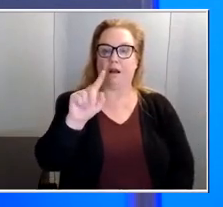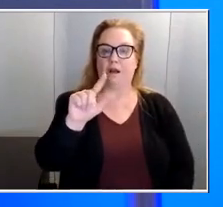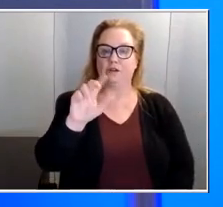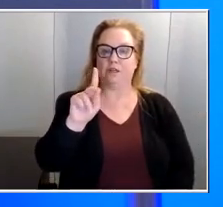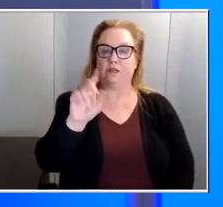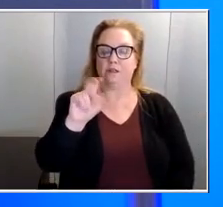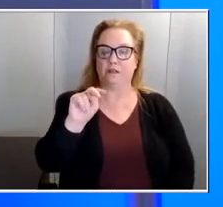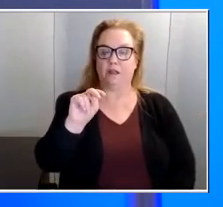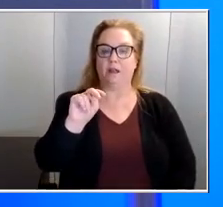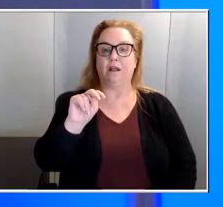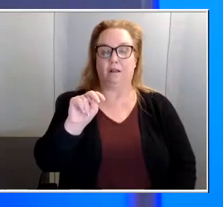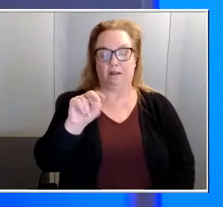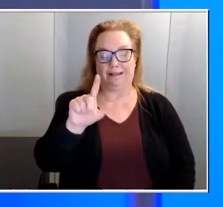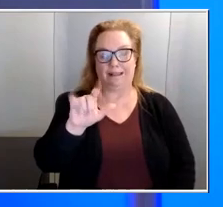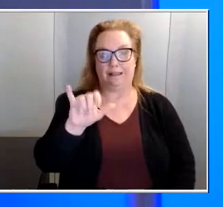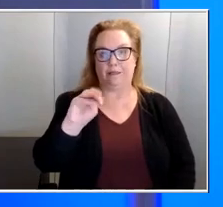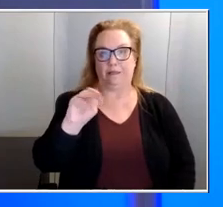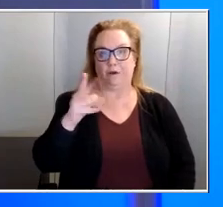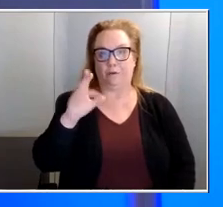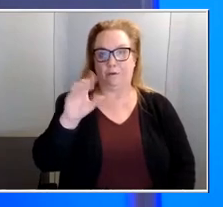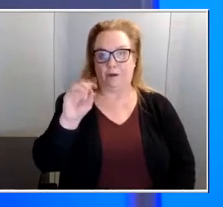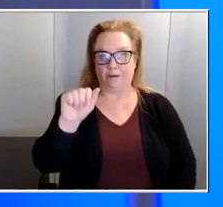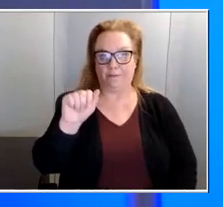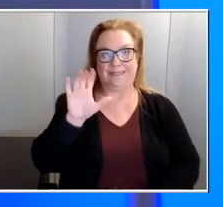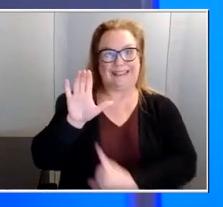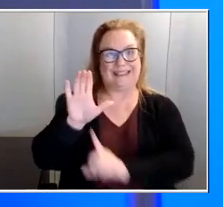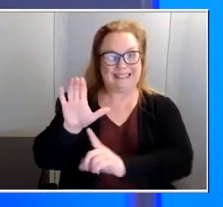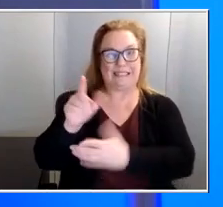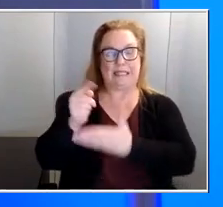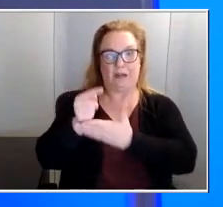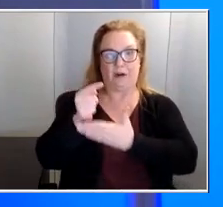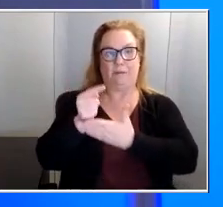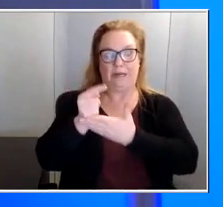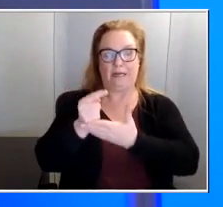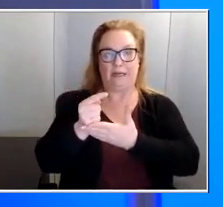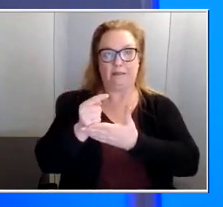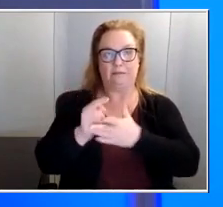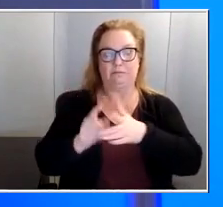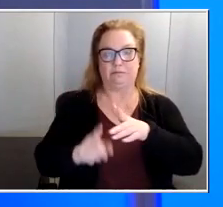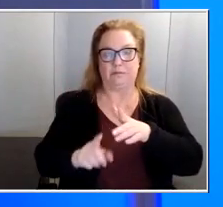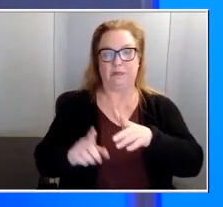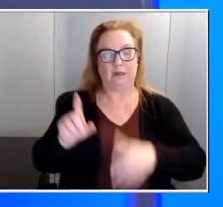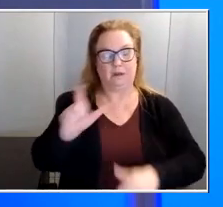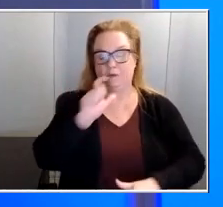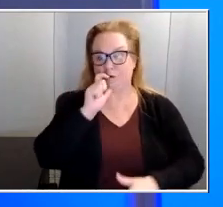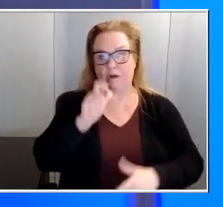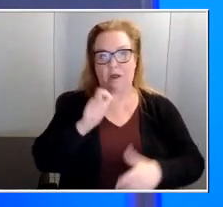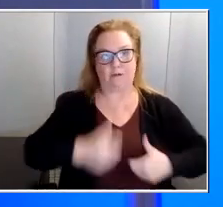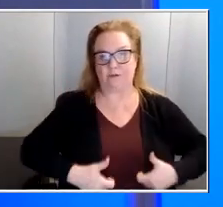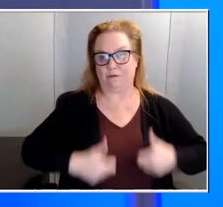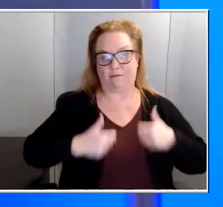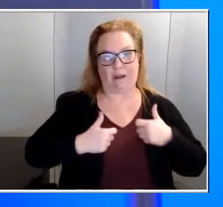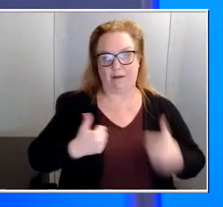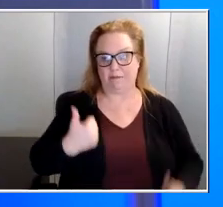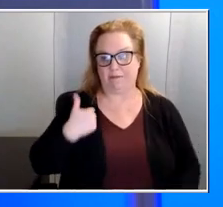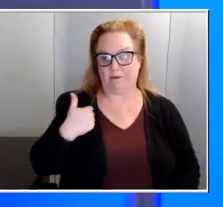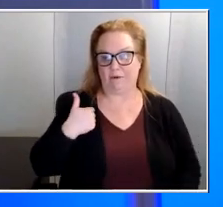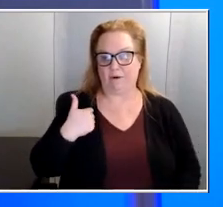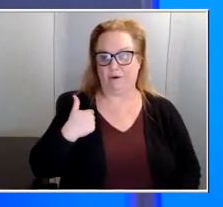T-cell therapy is a curative therapy for a substantial percentage of patients who absolutely would not have survived